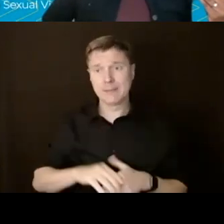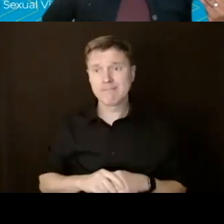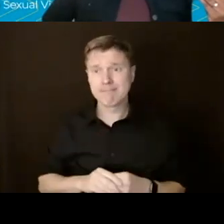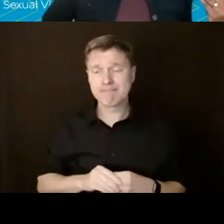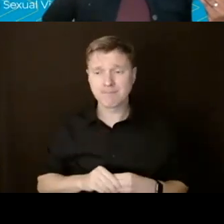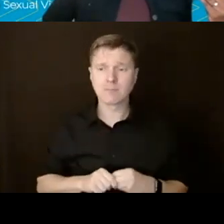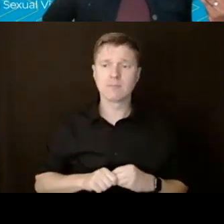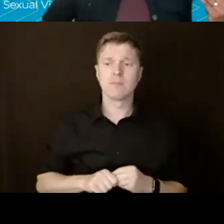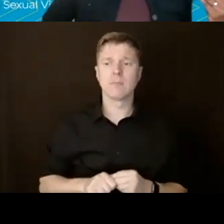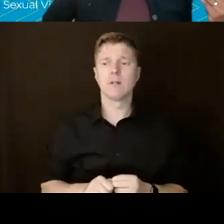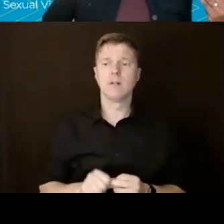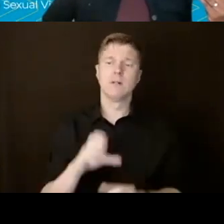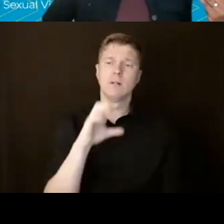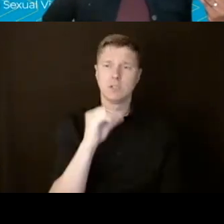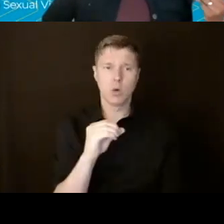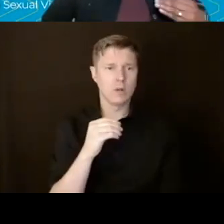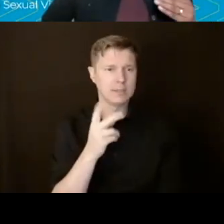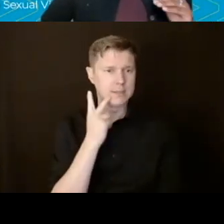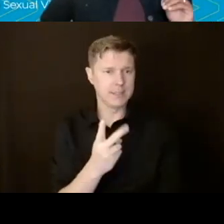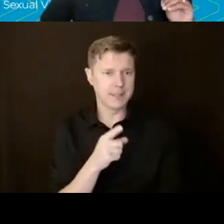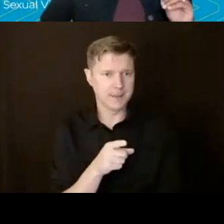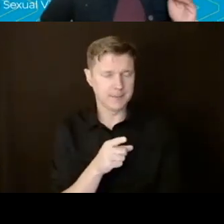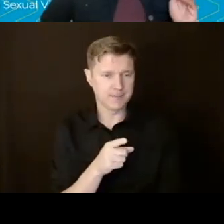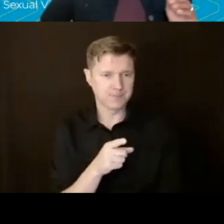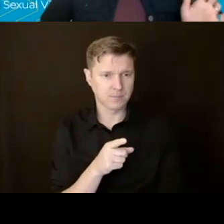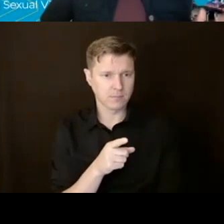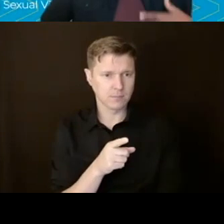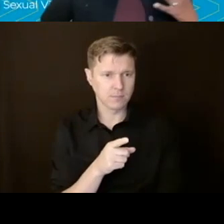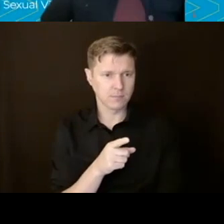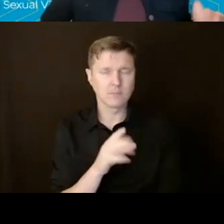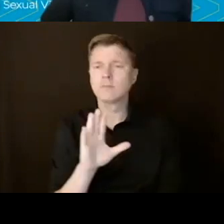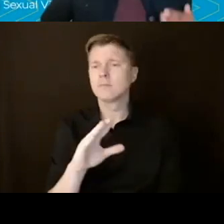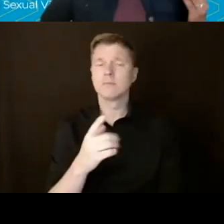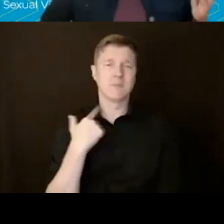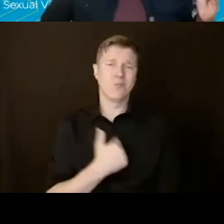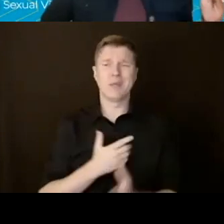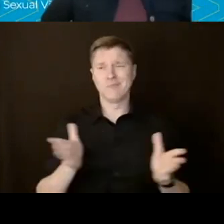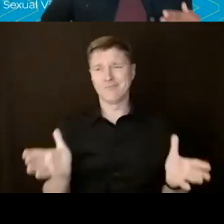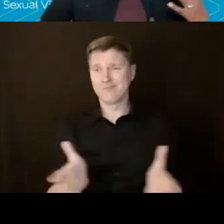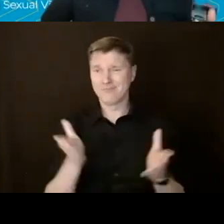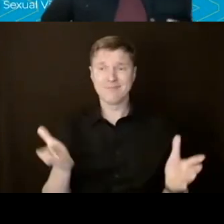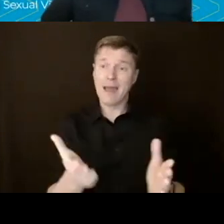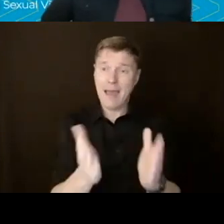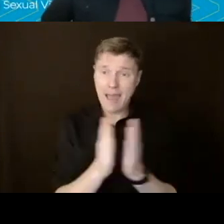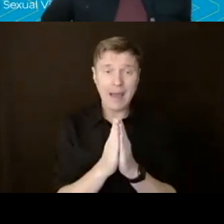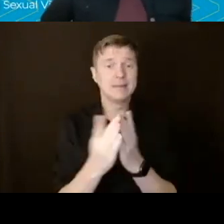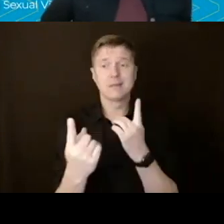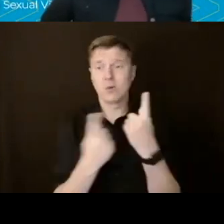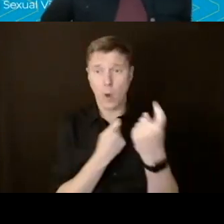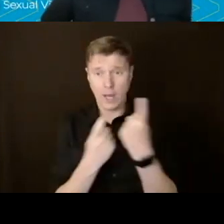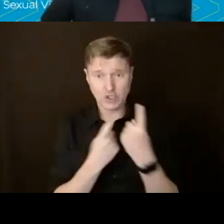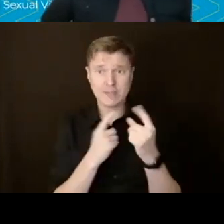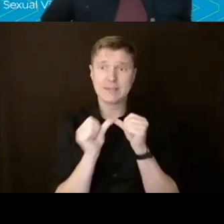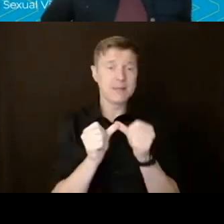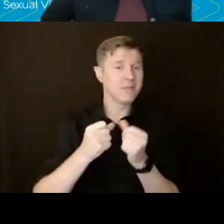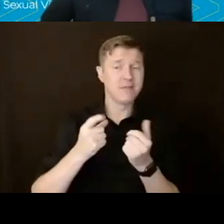So let's see. So, and we encourage you to ask questions and keep the conversation going in the chat as we